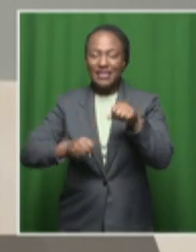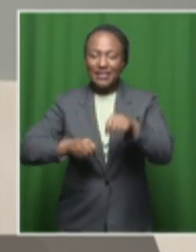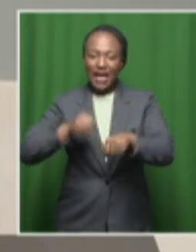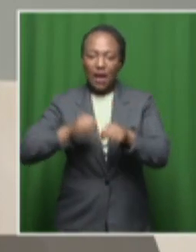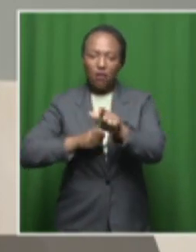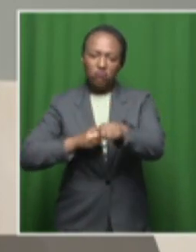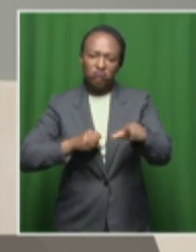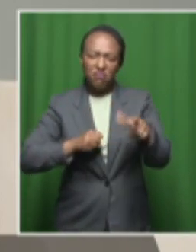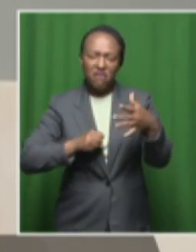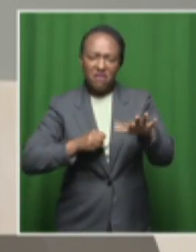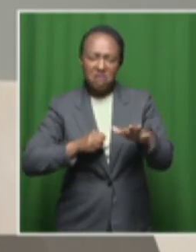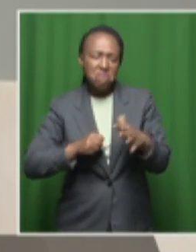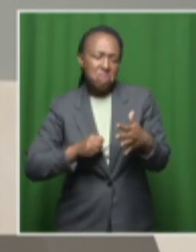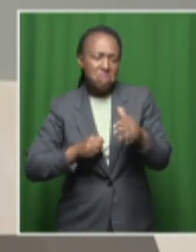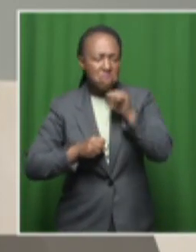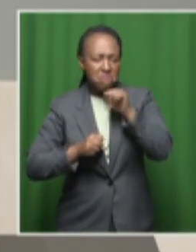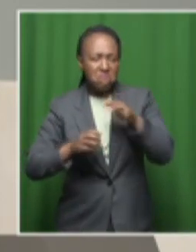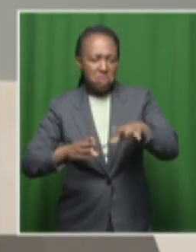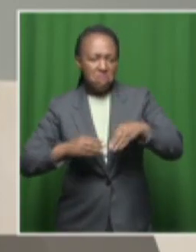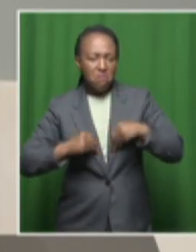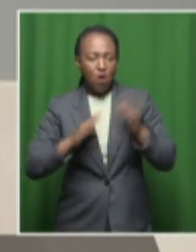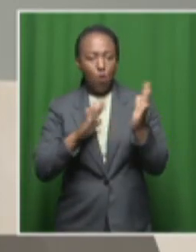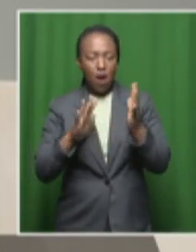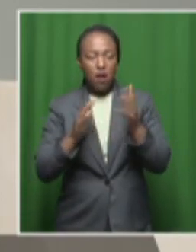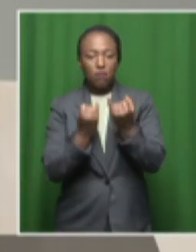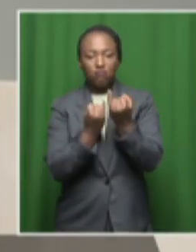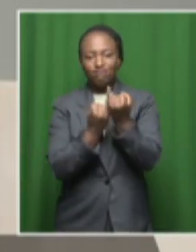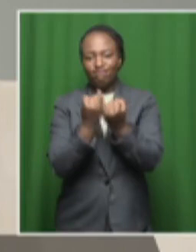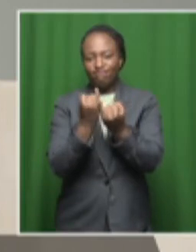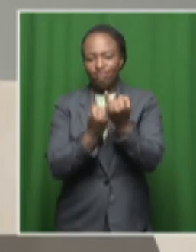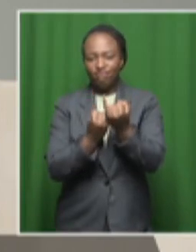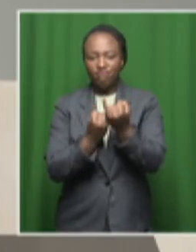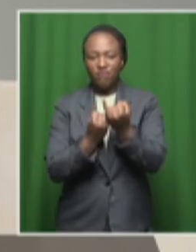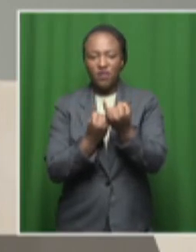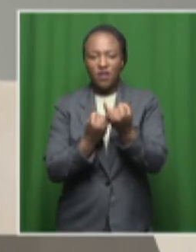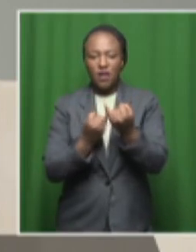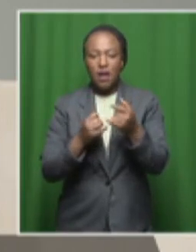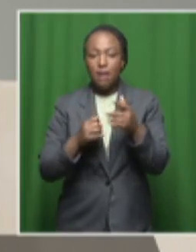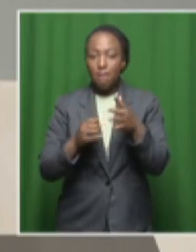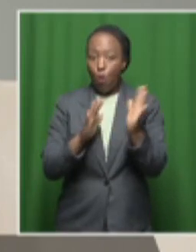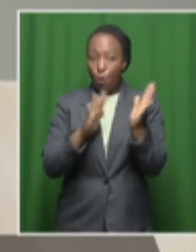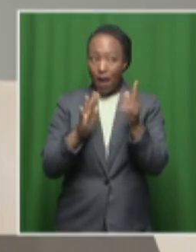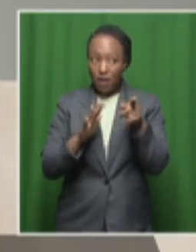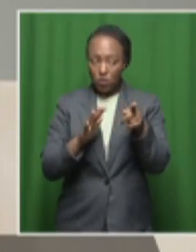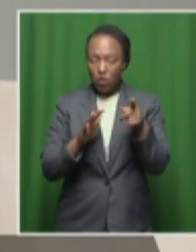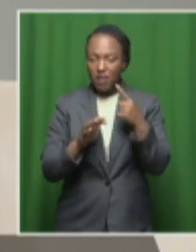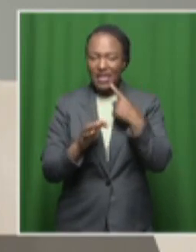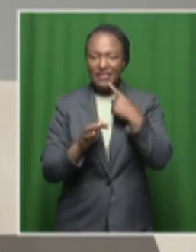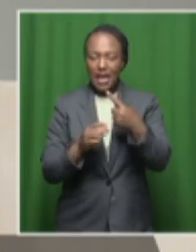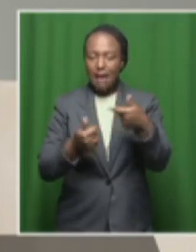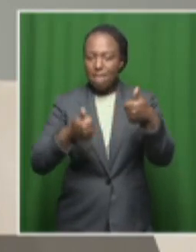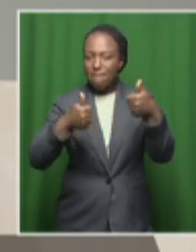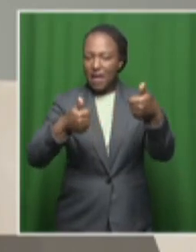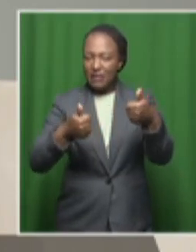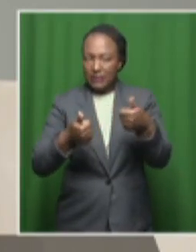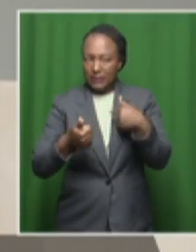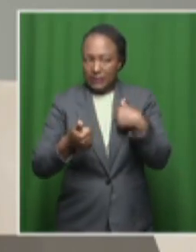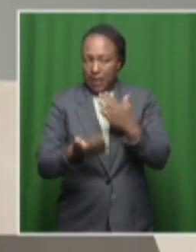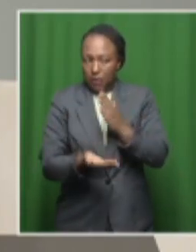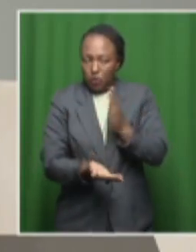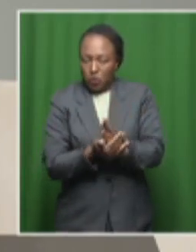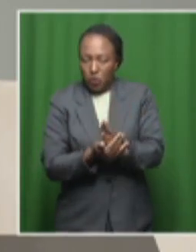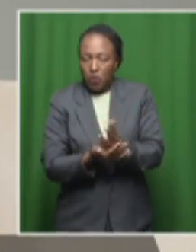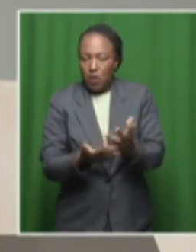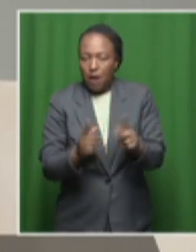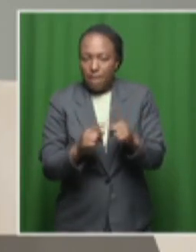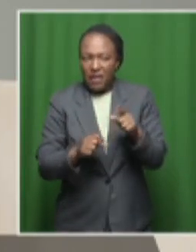the weather. So the competition was quite good. Apparently it's better to cycle in that kind of weather. I'm not sure, but there's quite a bit of resilience